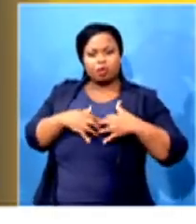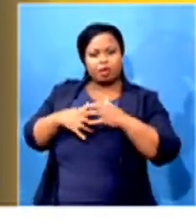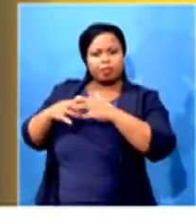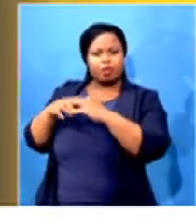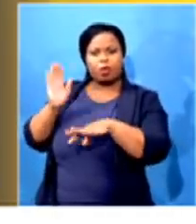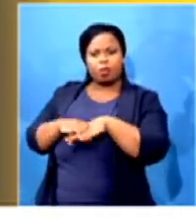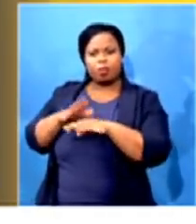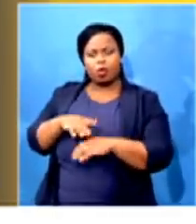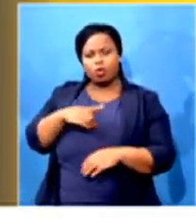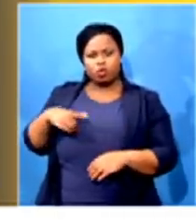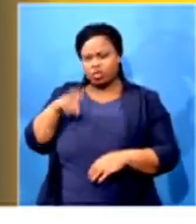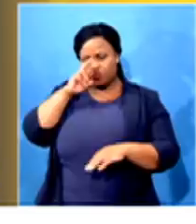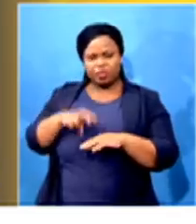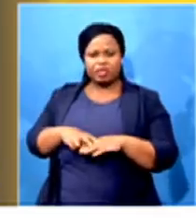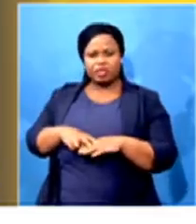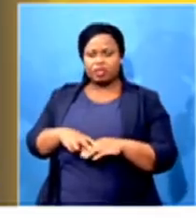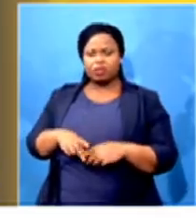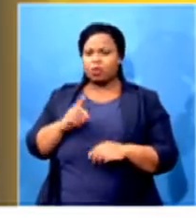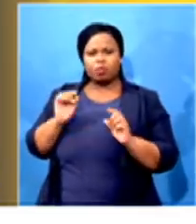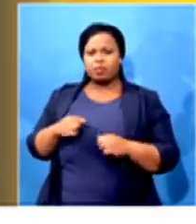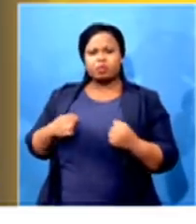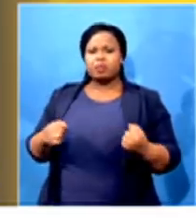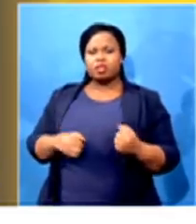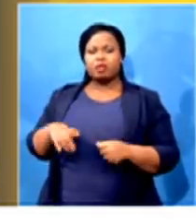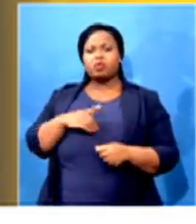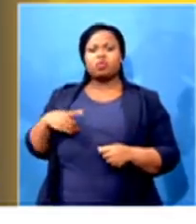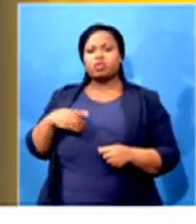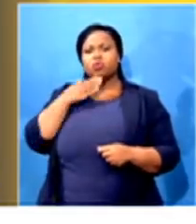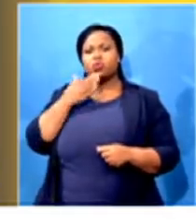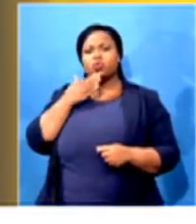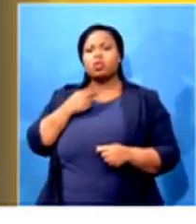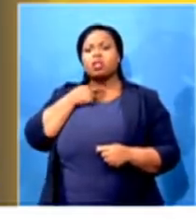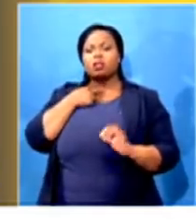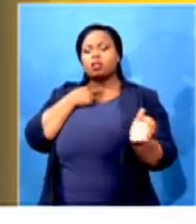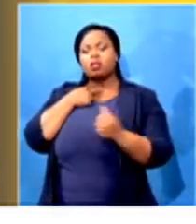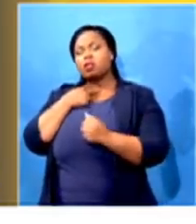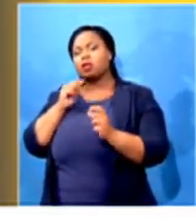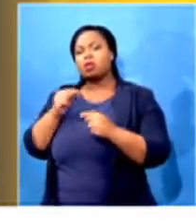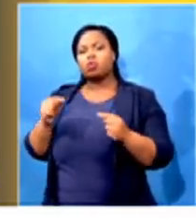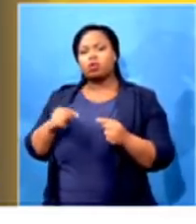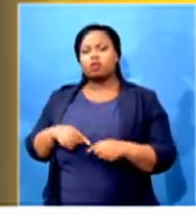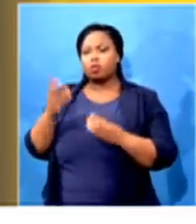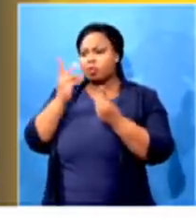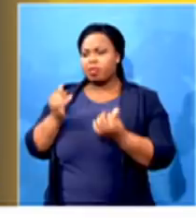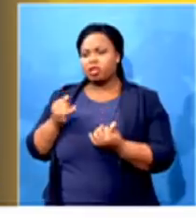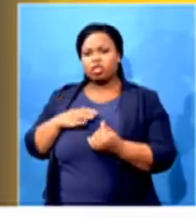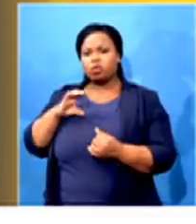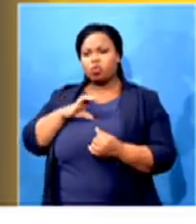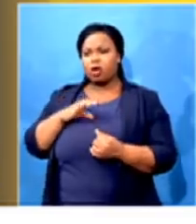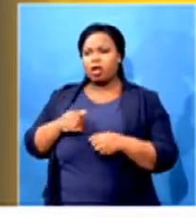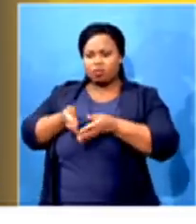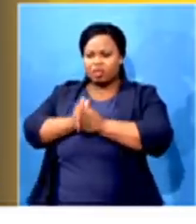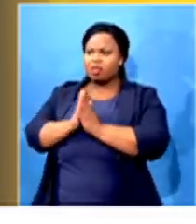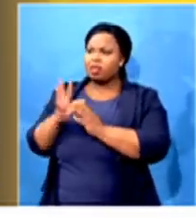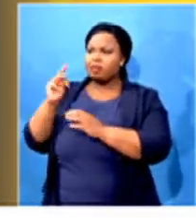is no way you are going to have doctors that you can't employ from your own budget when we are actually asking